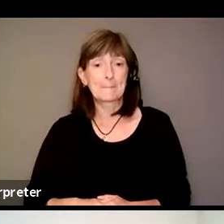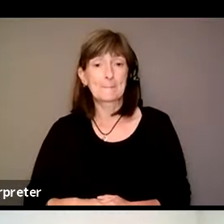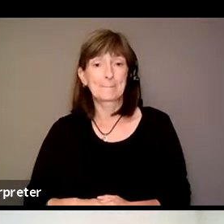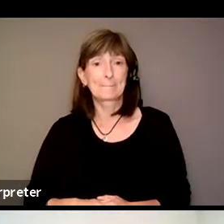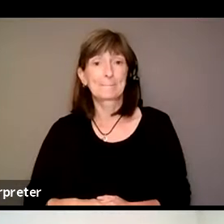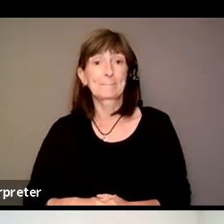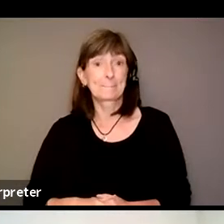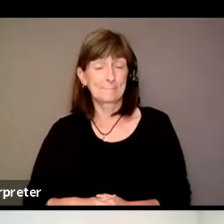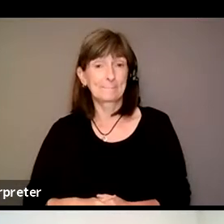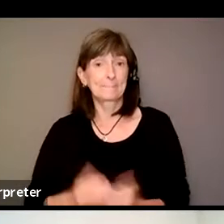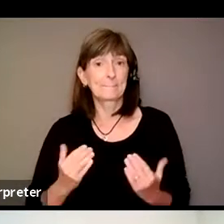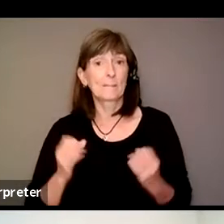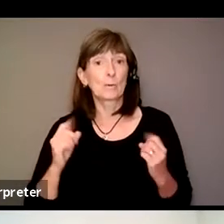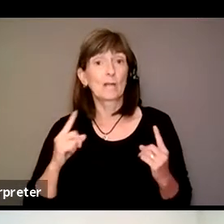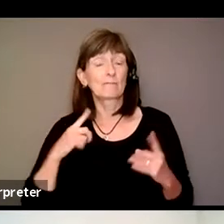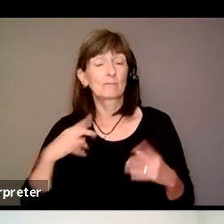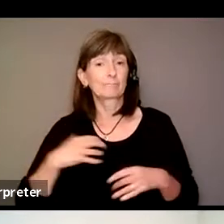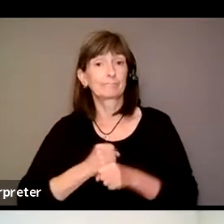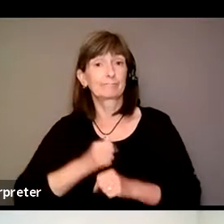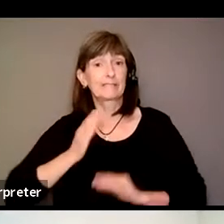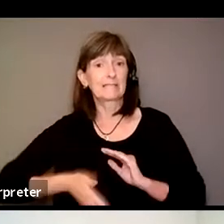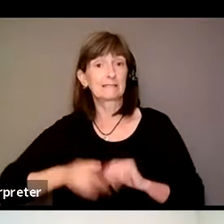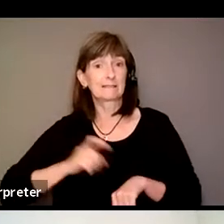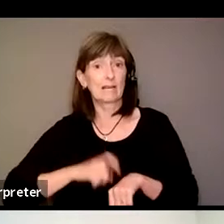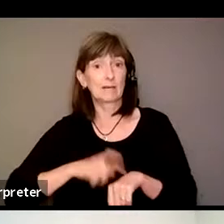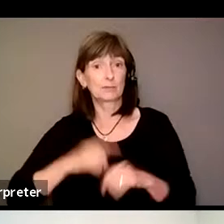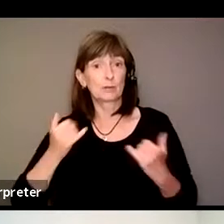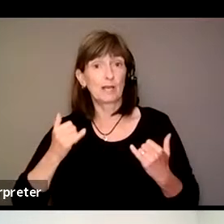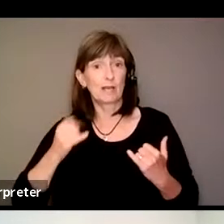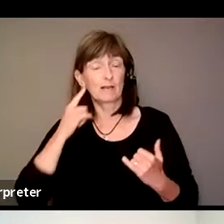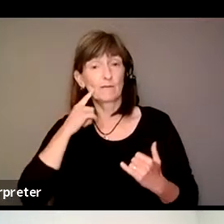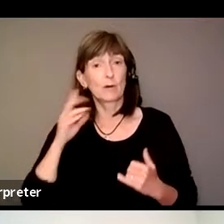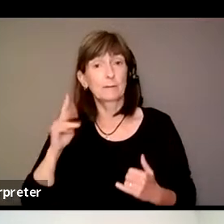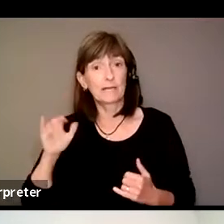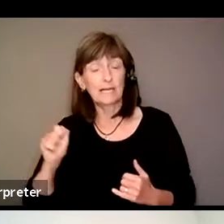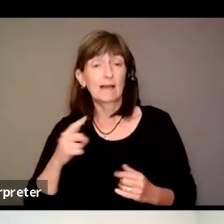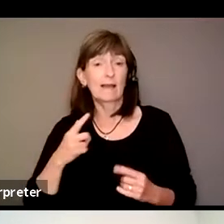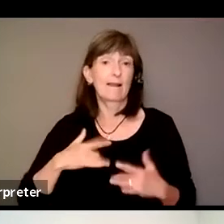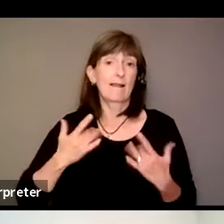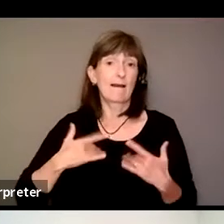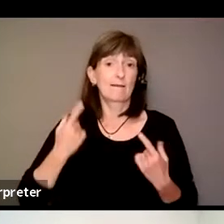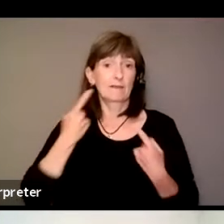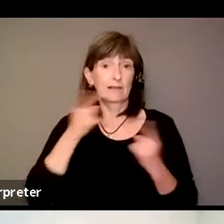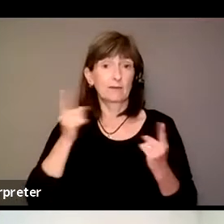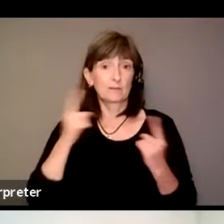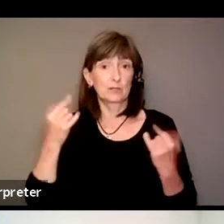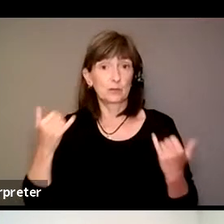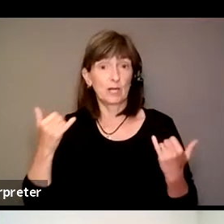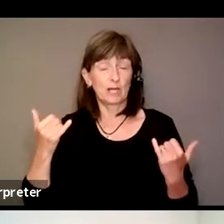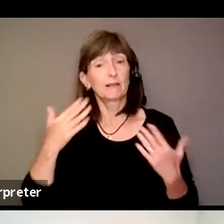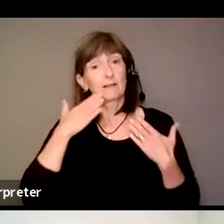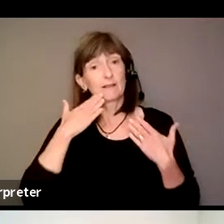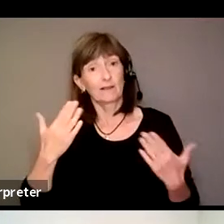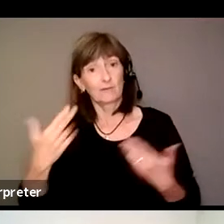Nope. Okay, well, that concludes our time for the media availability and our live broadcast this morning. Thank you